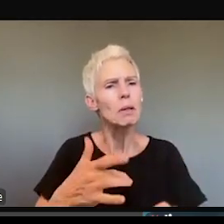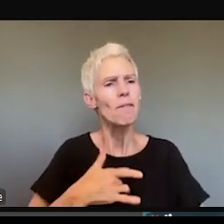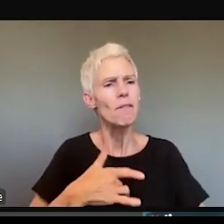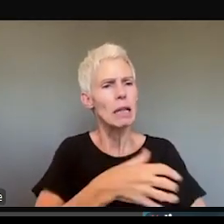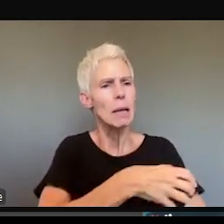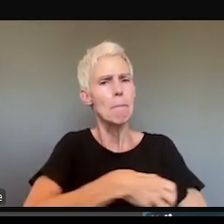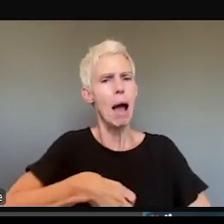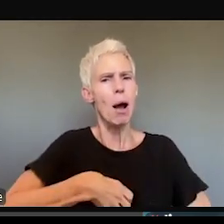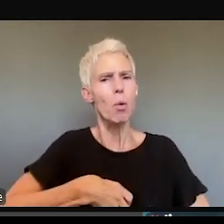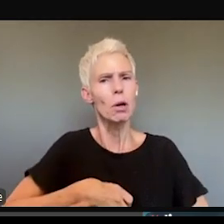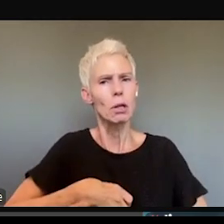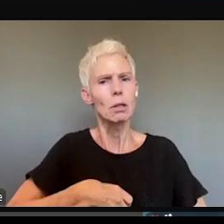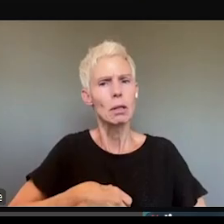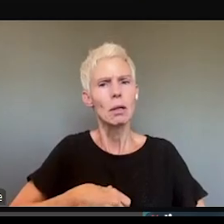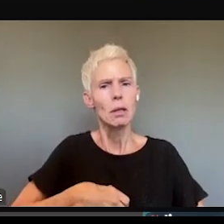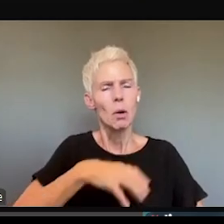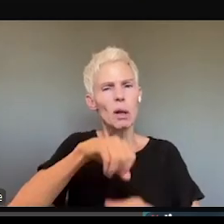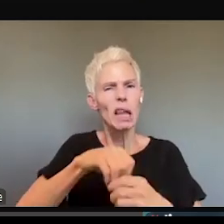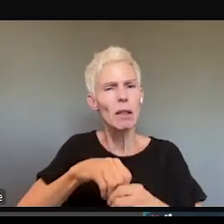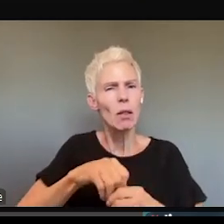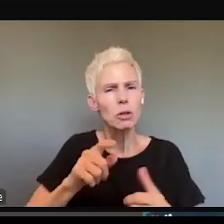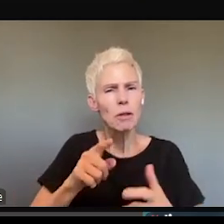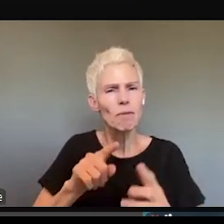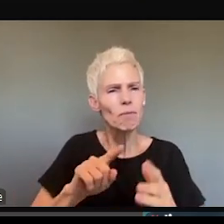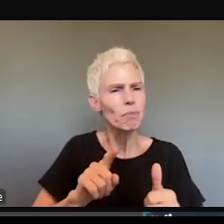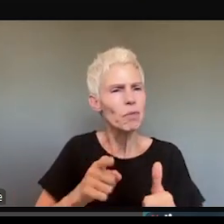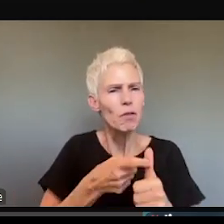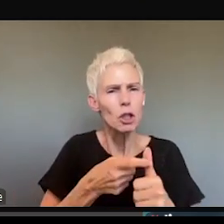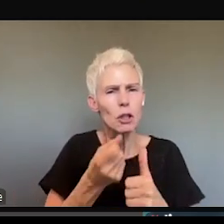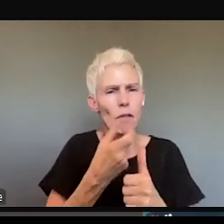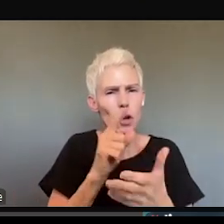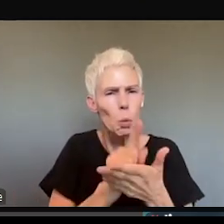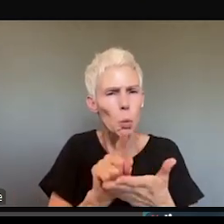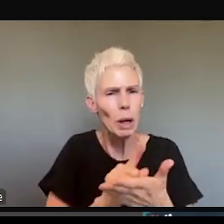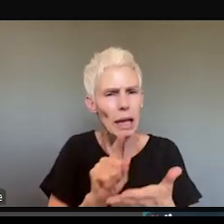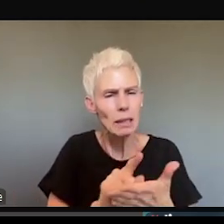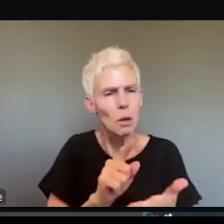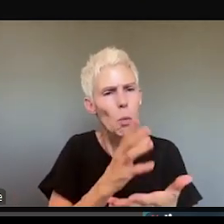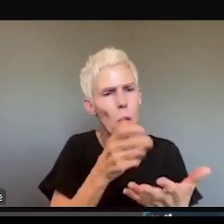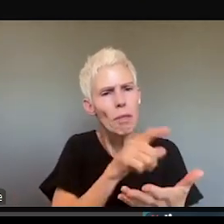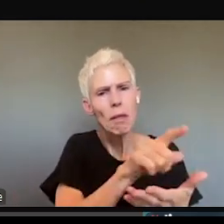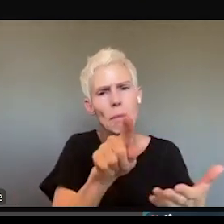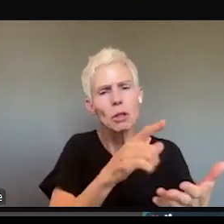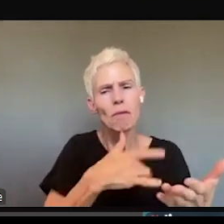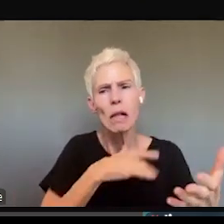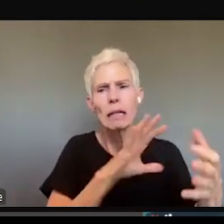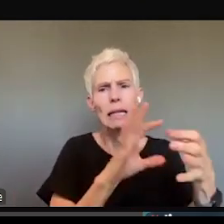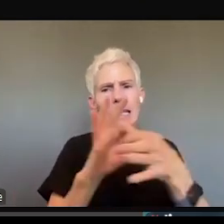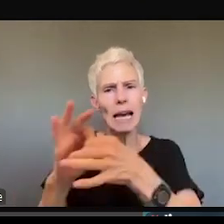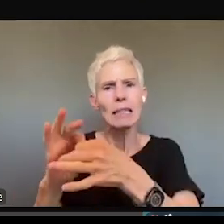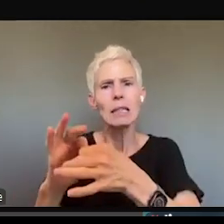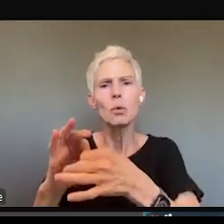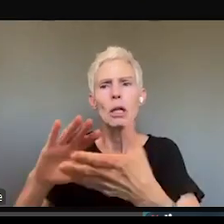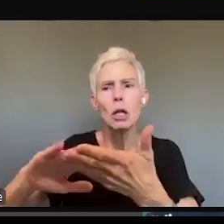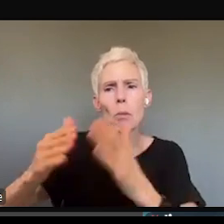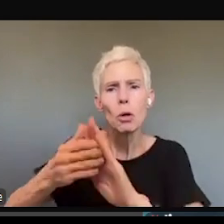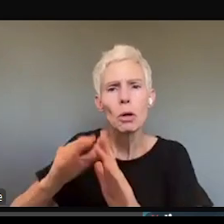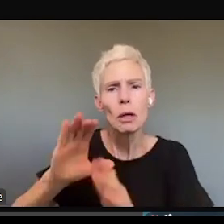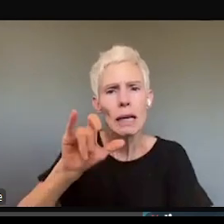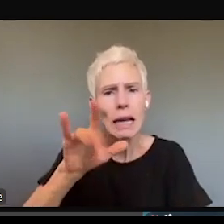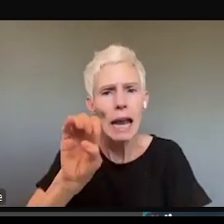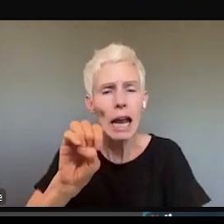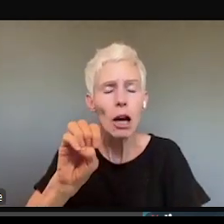those initial few weeks, really kind of get them connected to community care if we